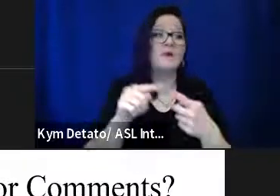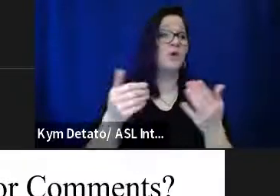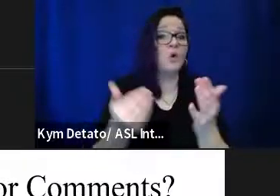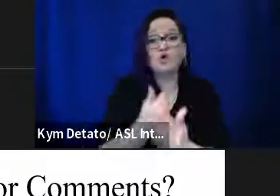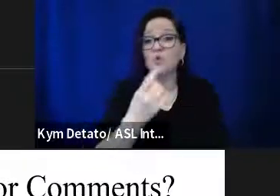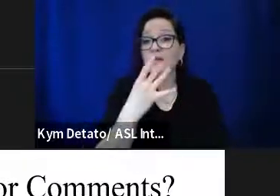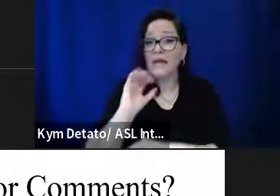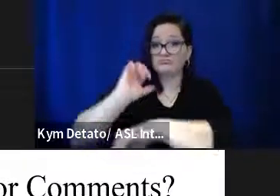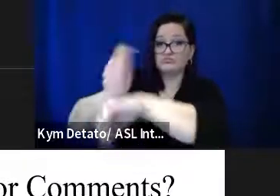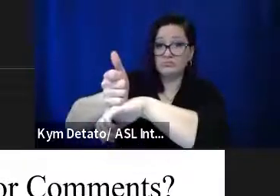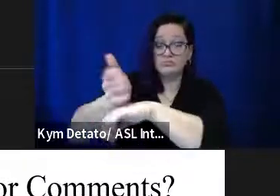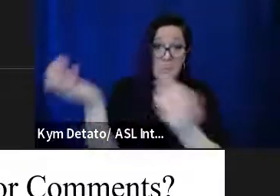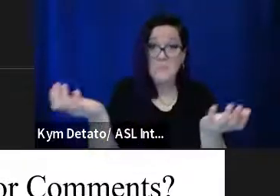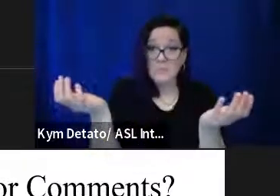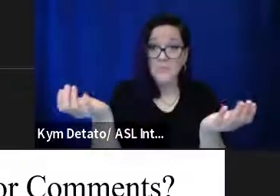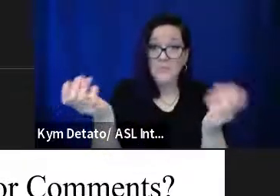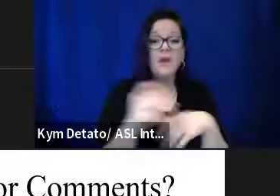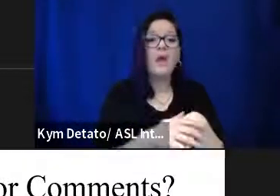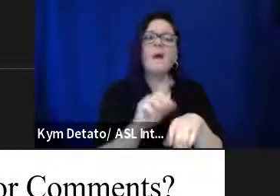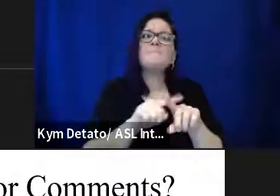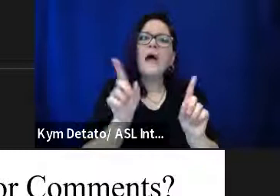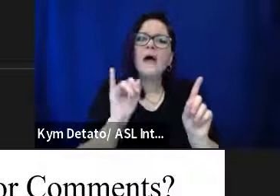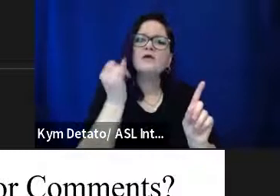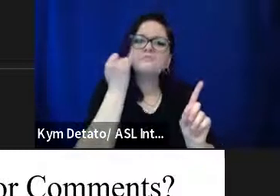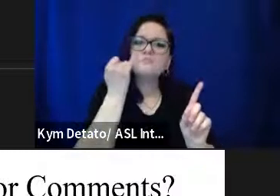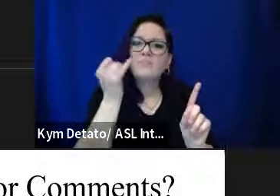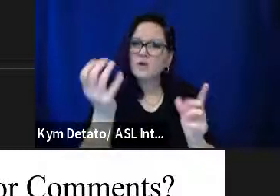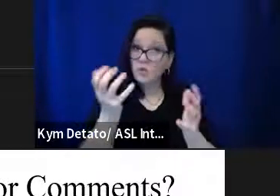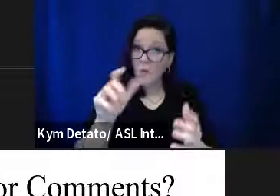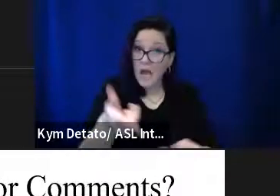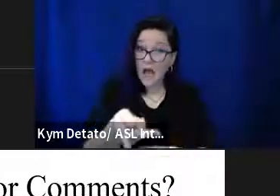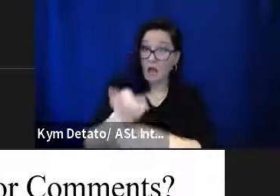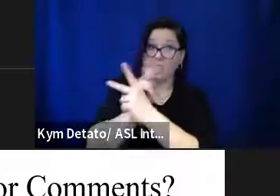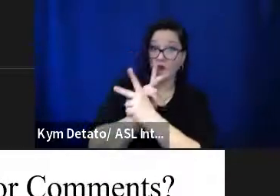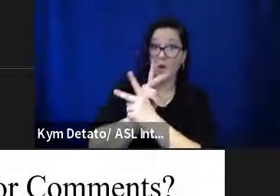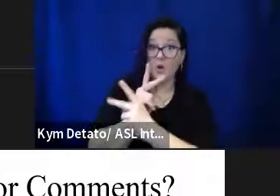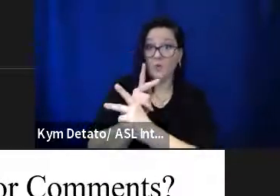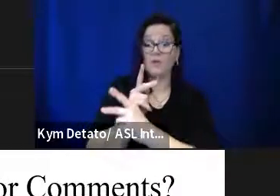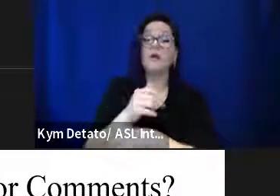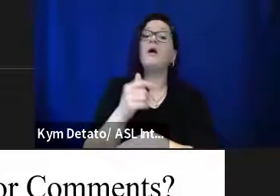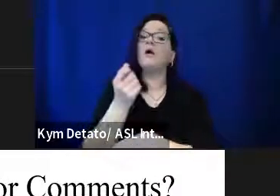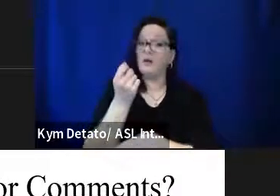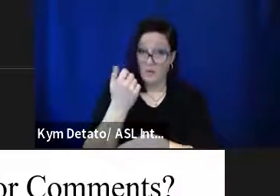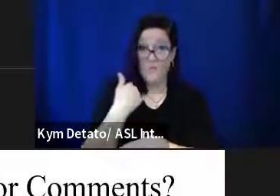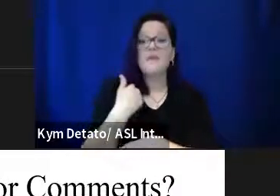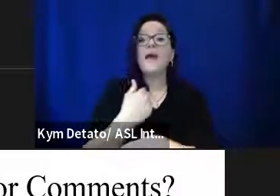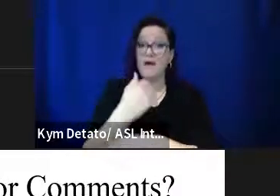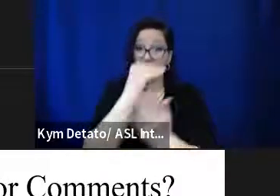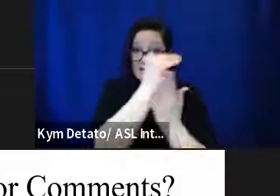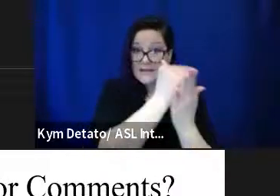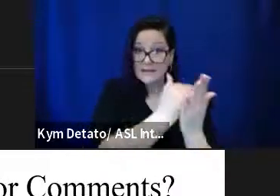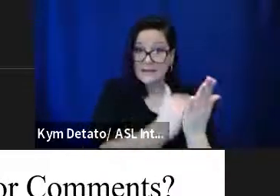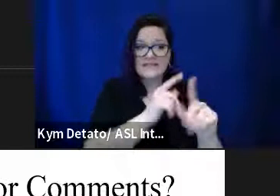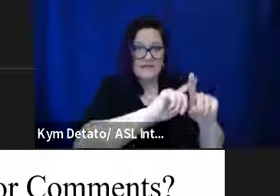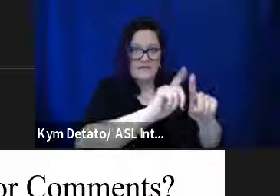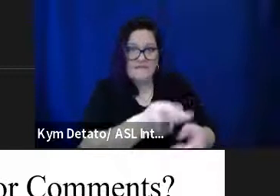installation. But if you are seeking a loan, we actually have a list of different loans that